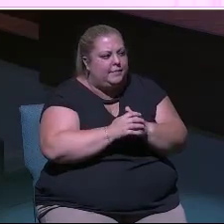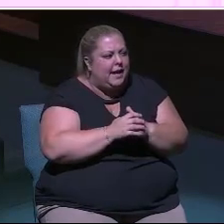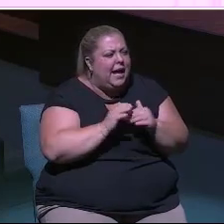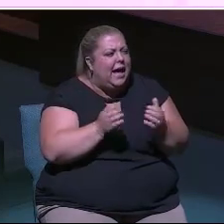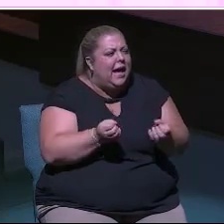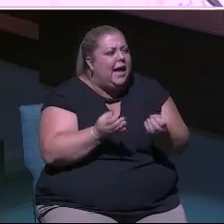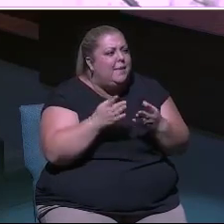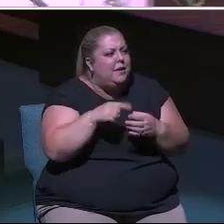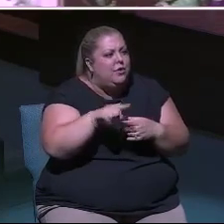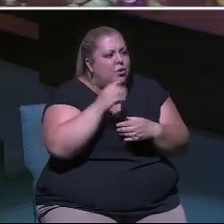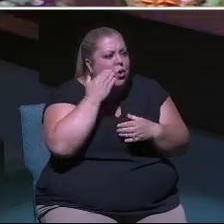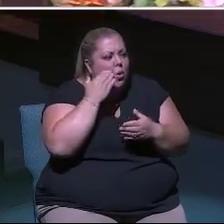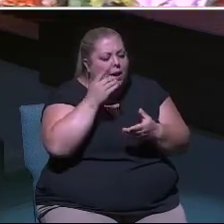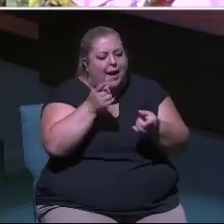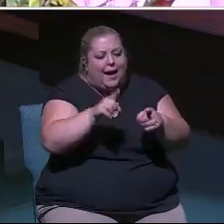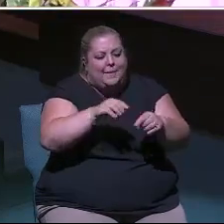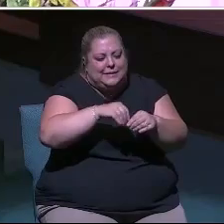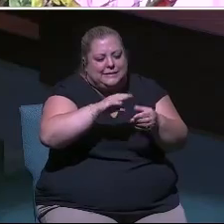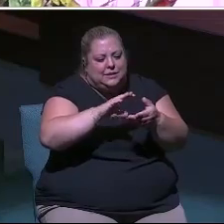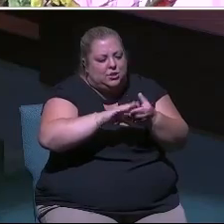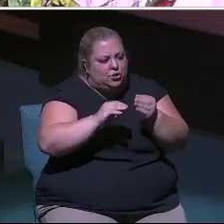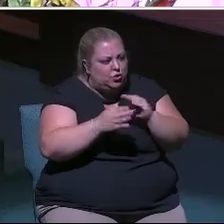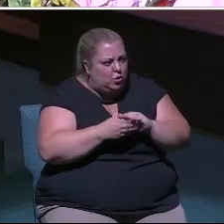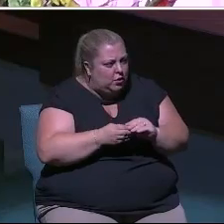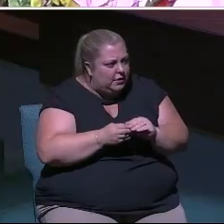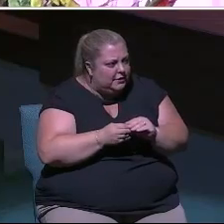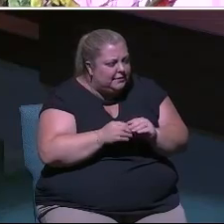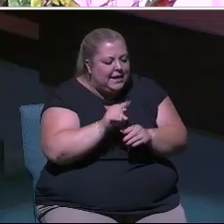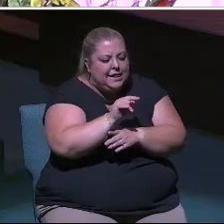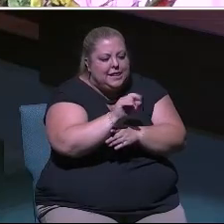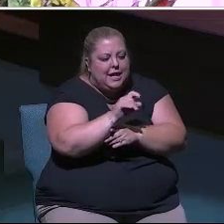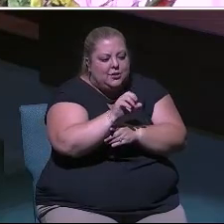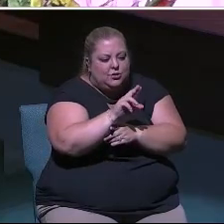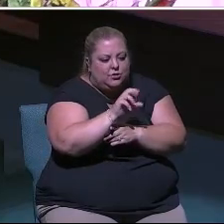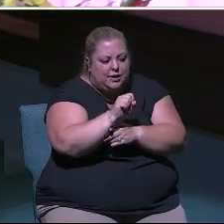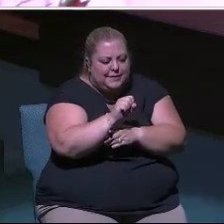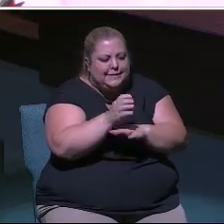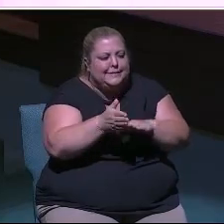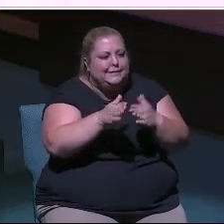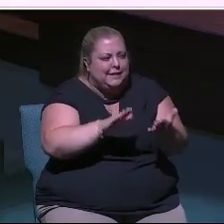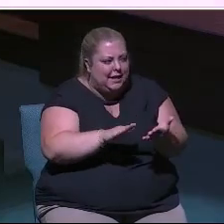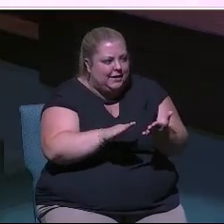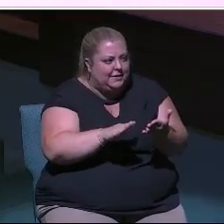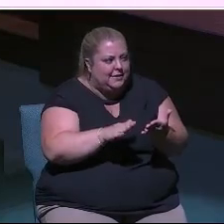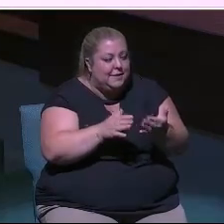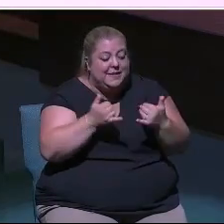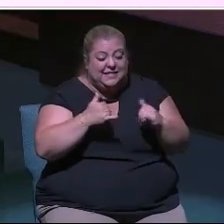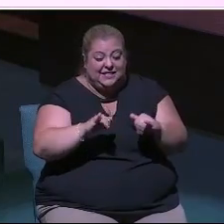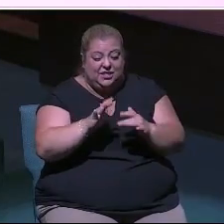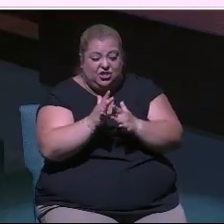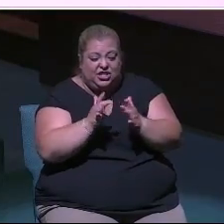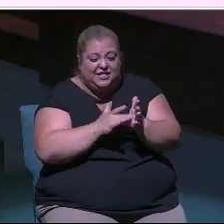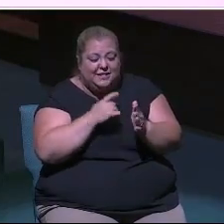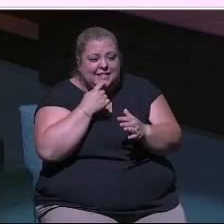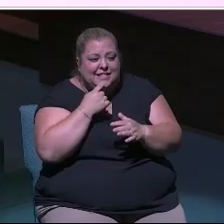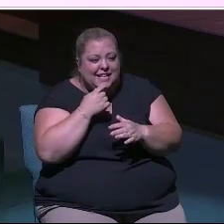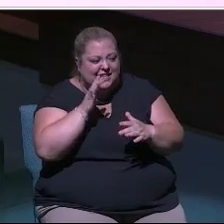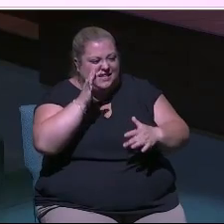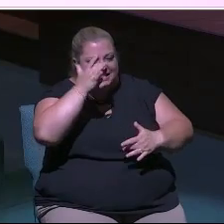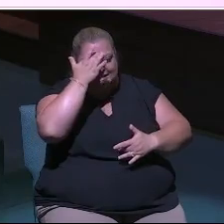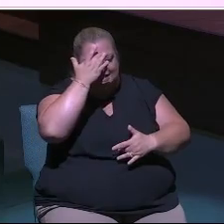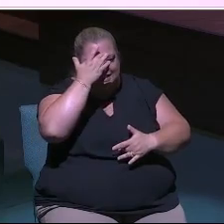happens in this story? What happens to Lazarus? He died. And yet Jesus said, this sickness is